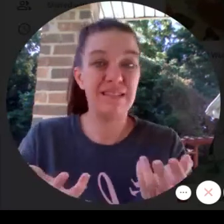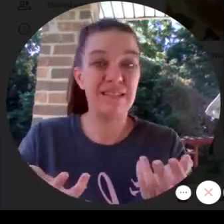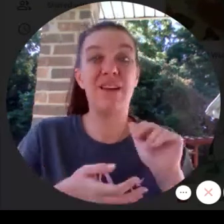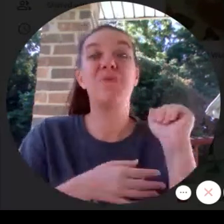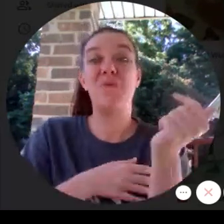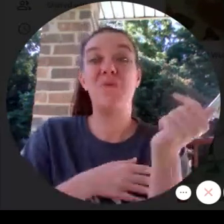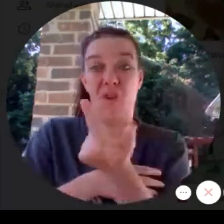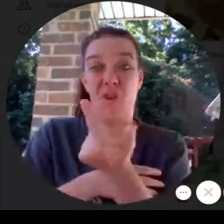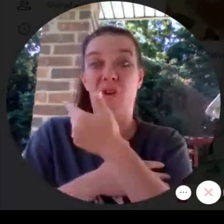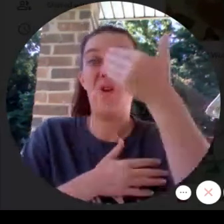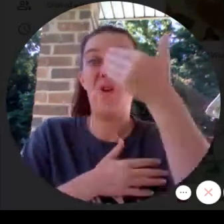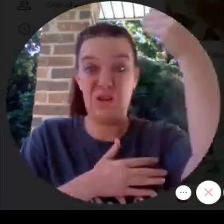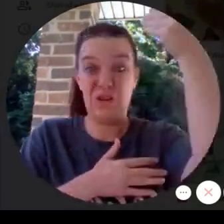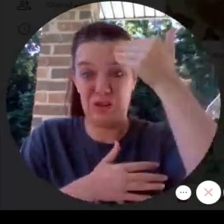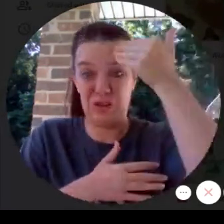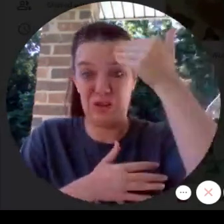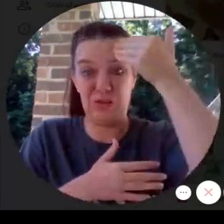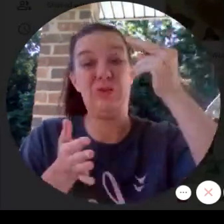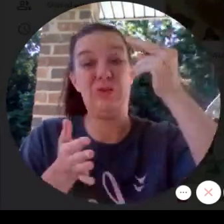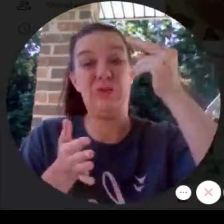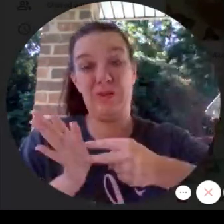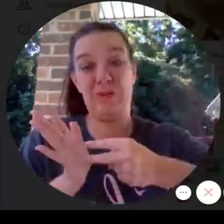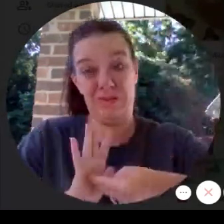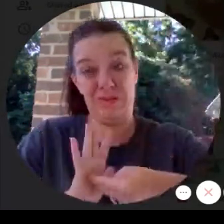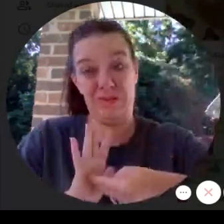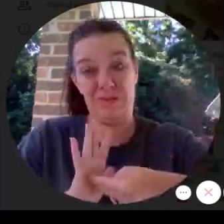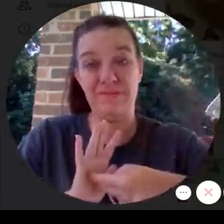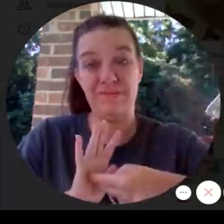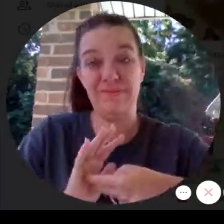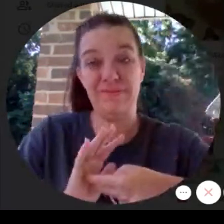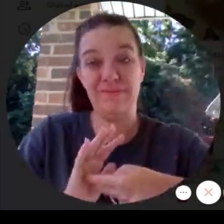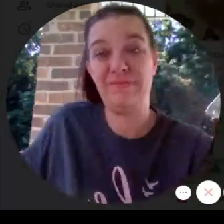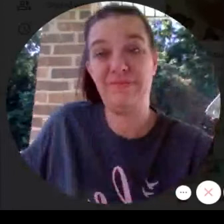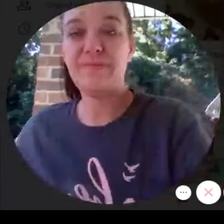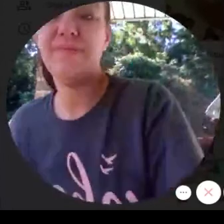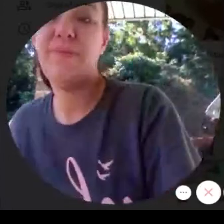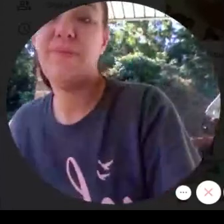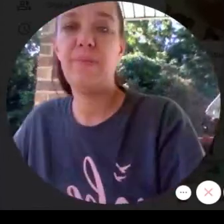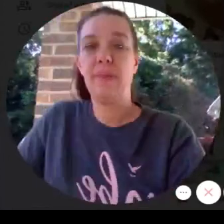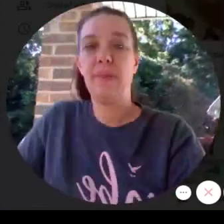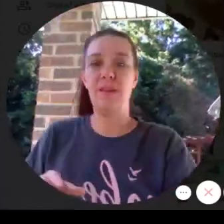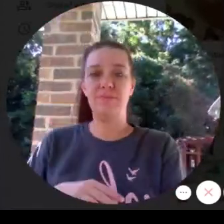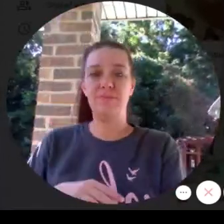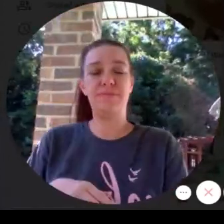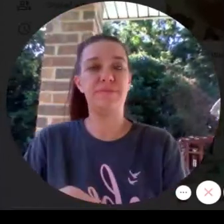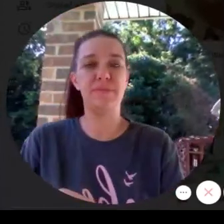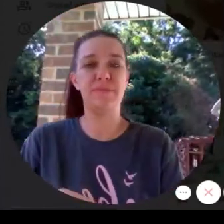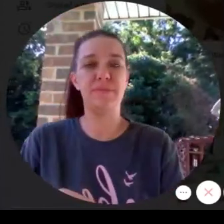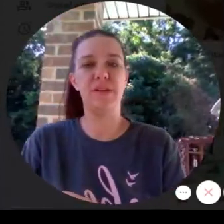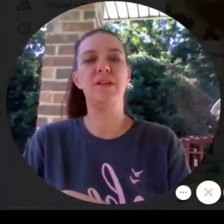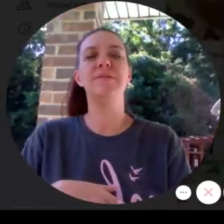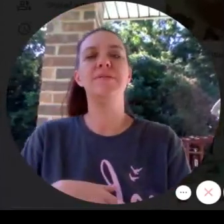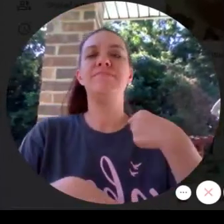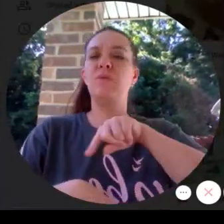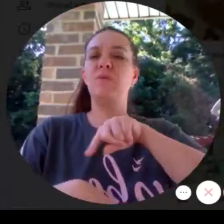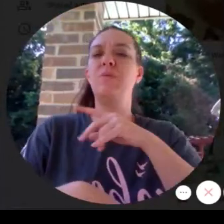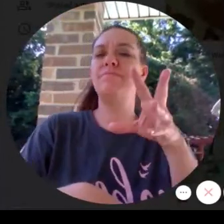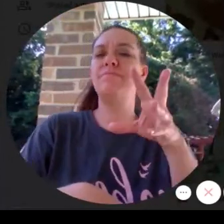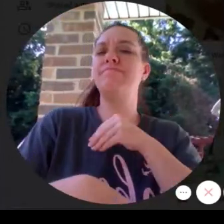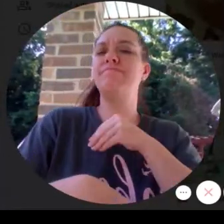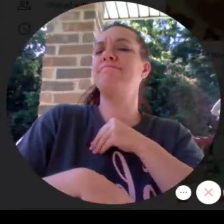Everyone knew what he meant. "Stuart, let's embrace this teachable